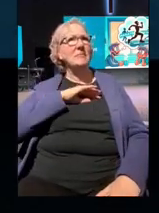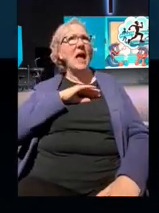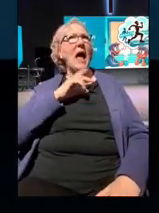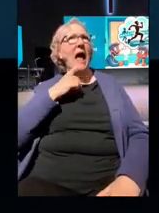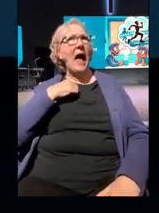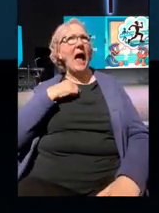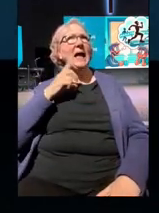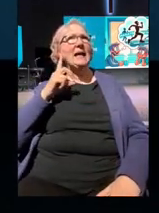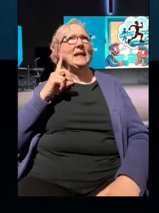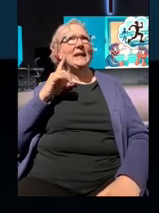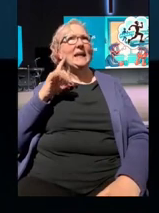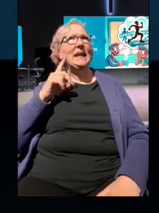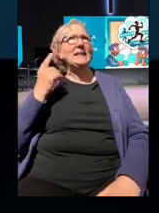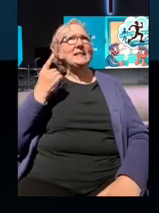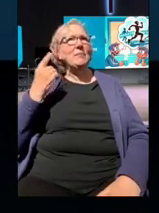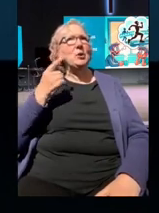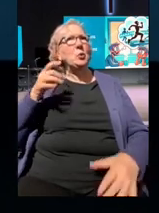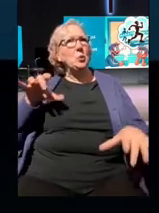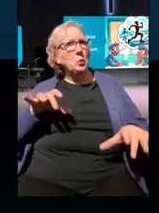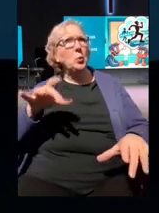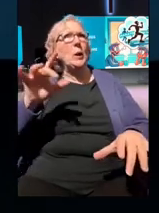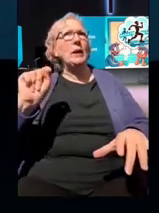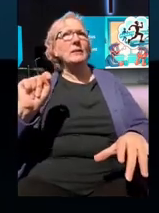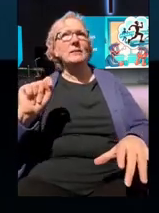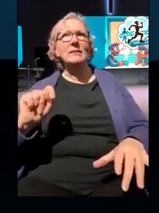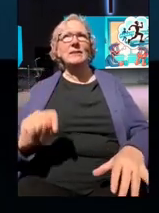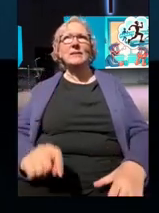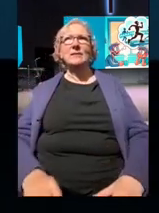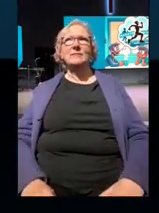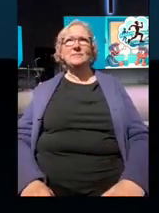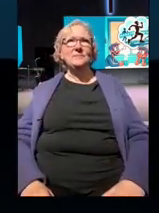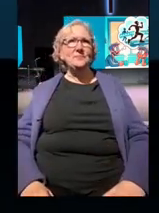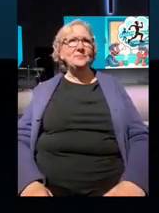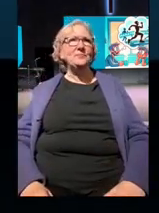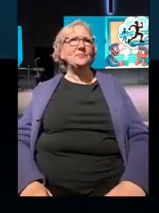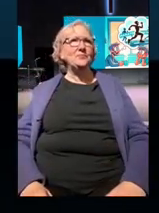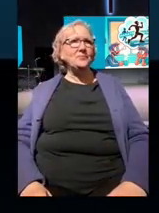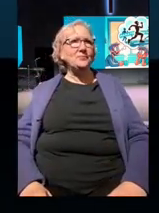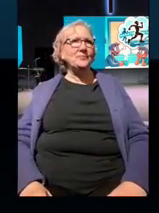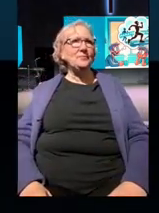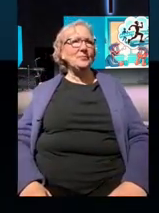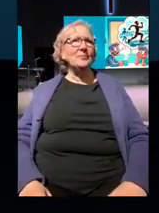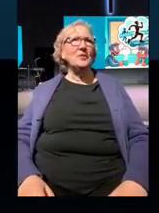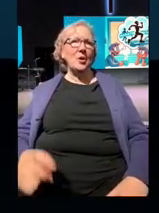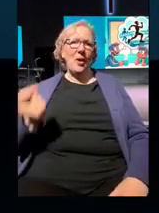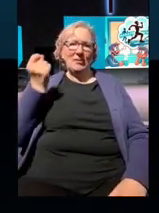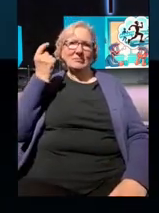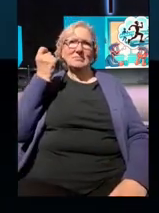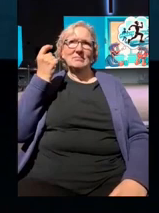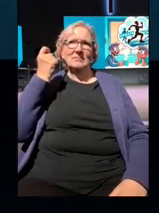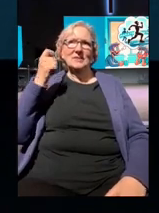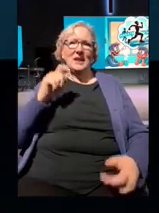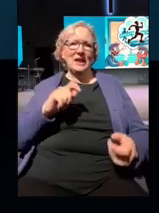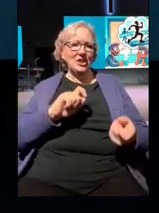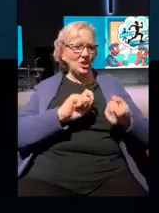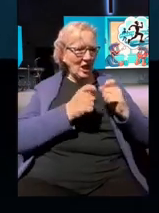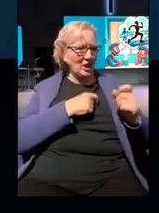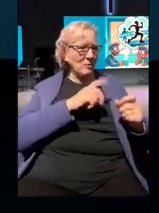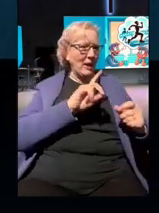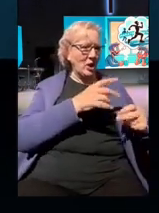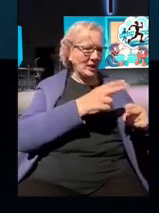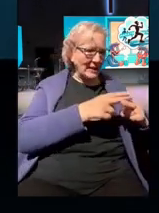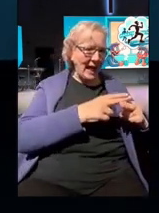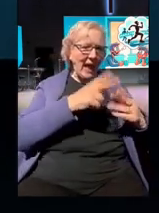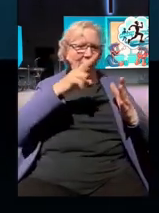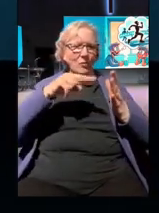steps to achieve it. So, you know, I realized that just changing my dog's name, reading some books wasn't